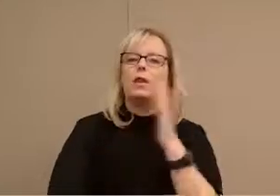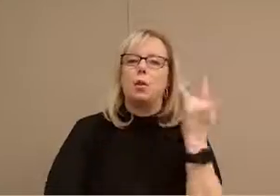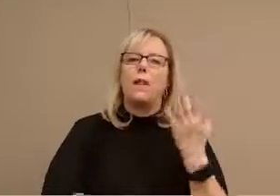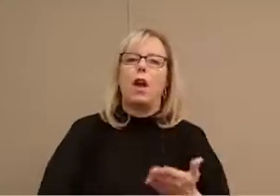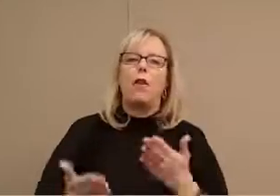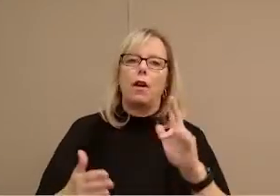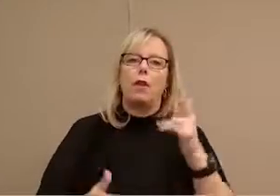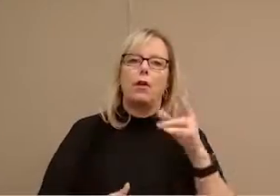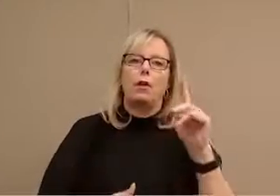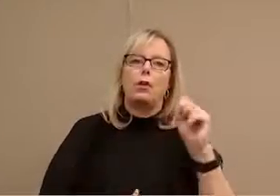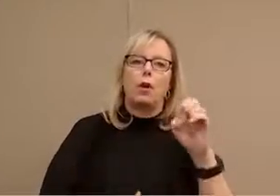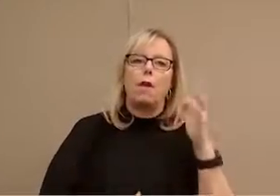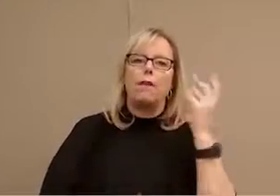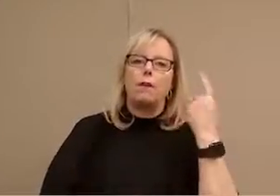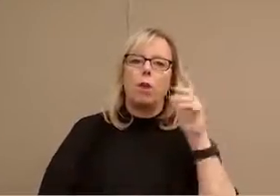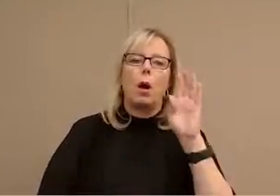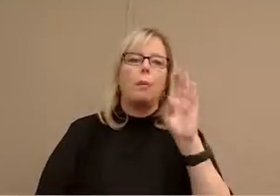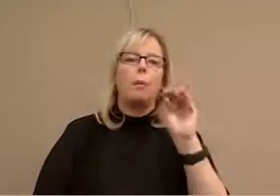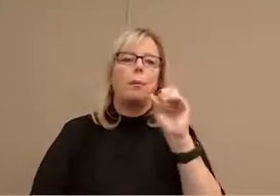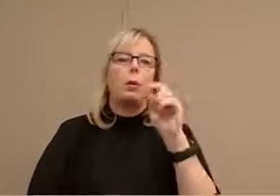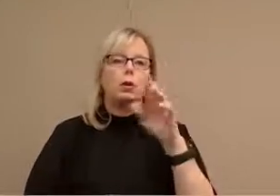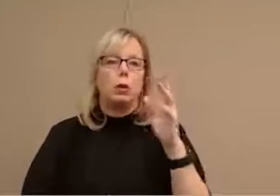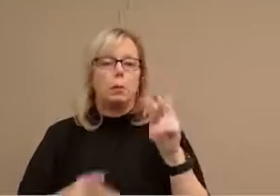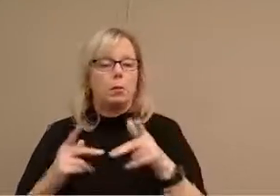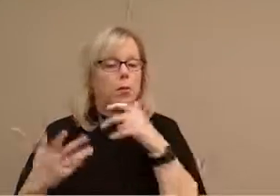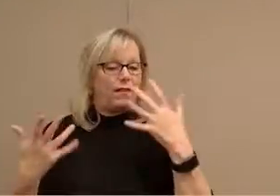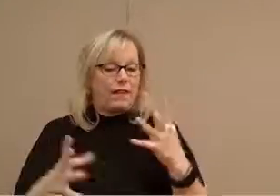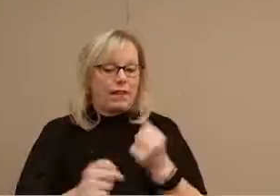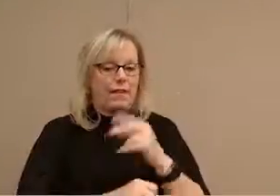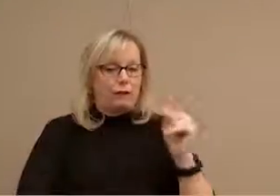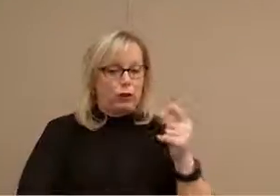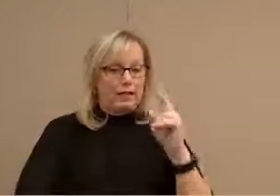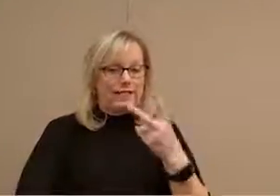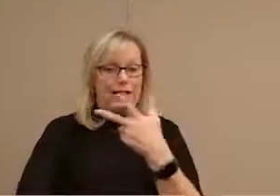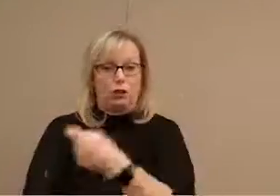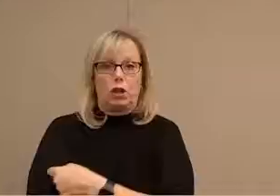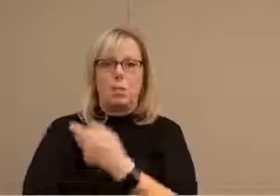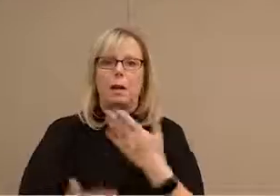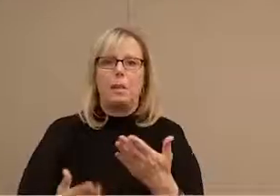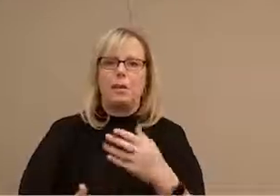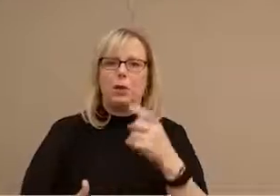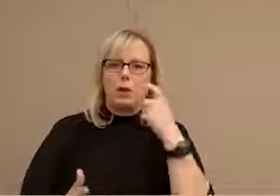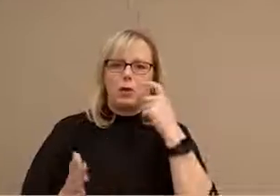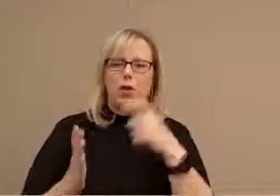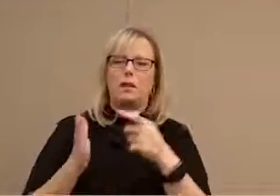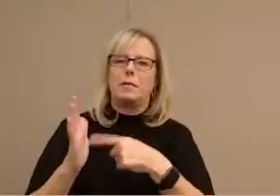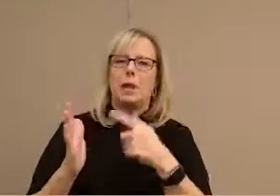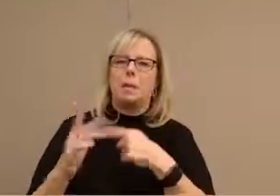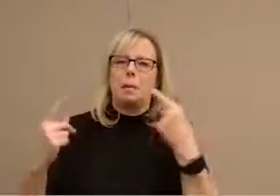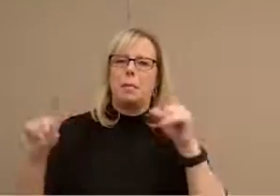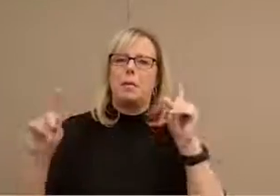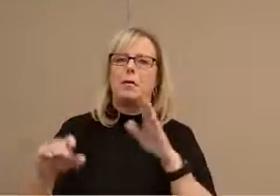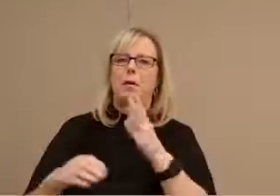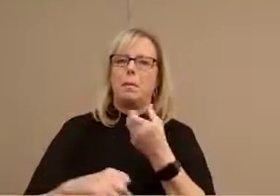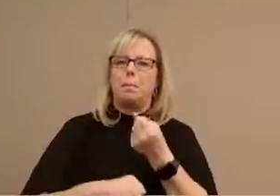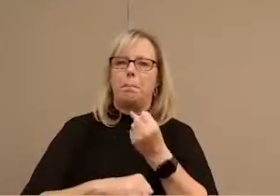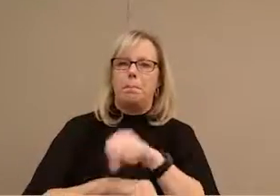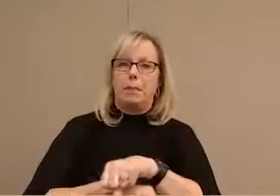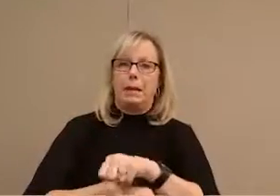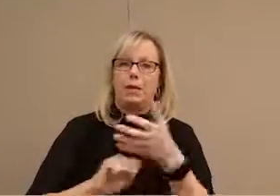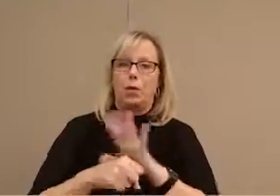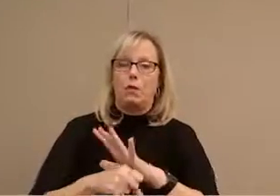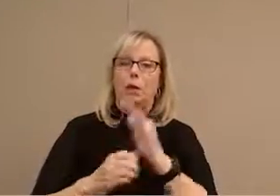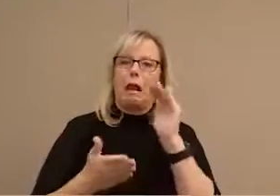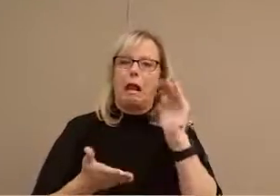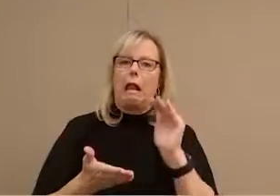dose. For the boosters, those are individuals who receive their first and second dose, but may see some waning in the efficacy of that vaccine, so that's why that booster is